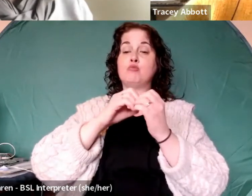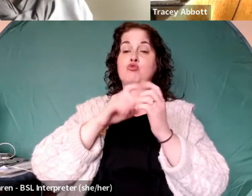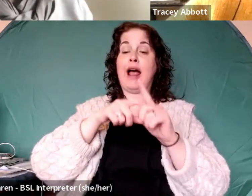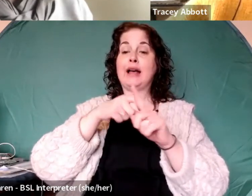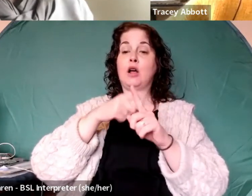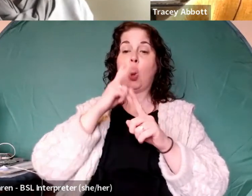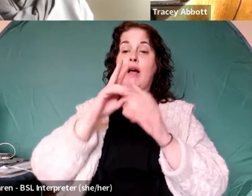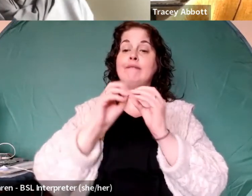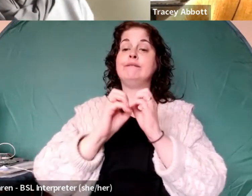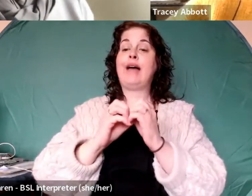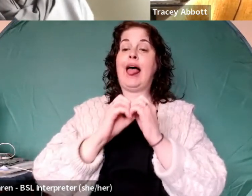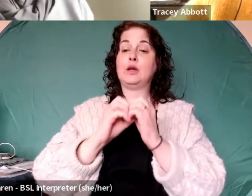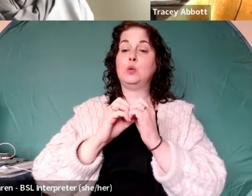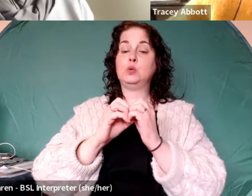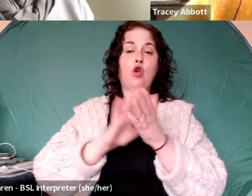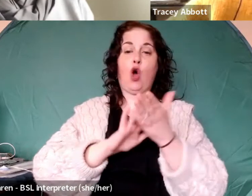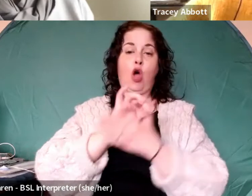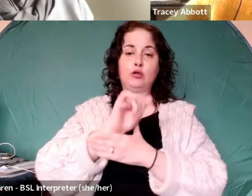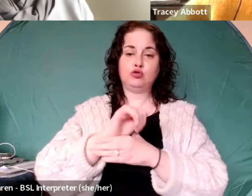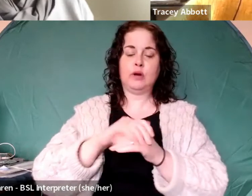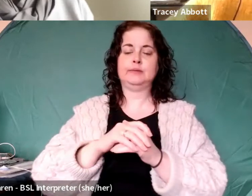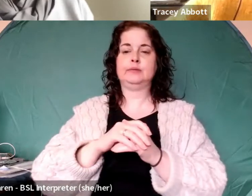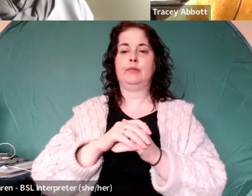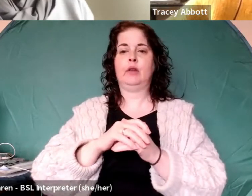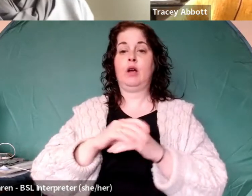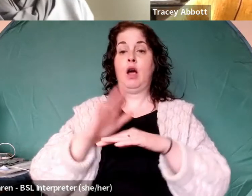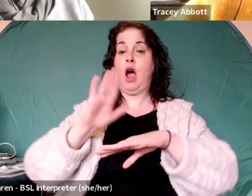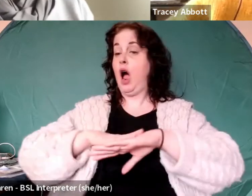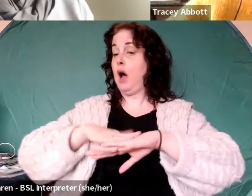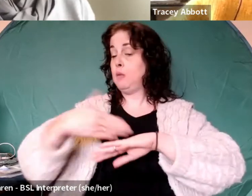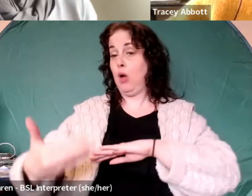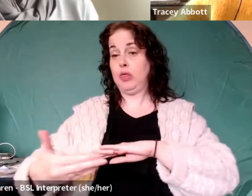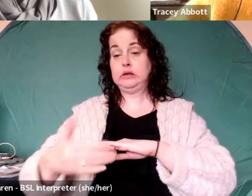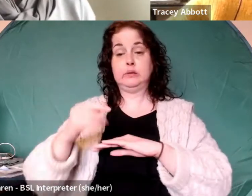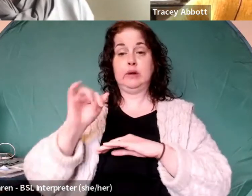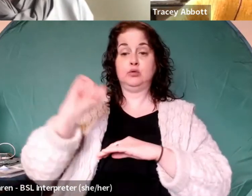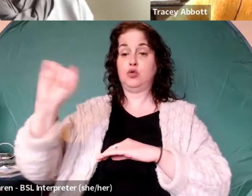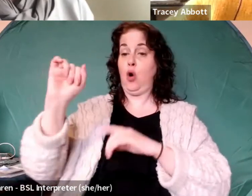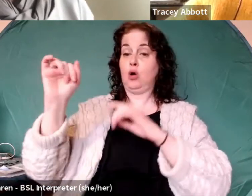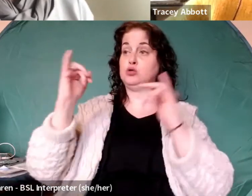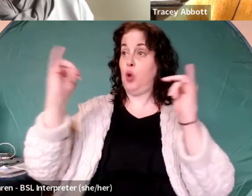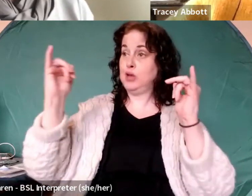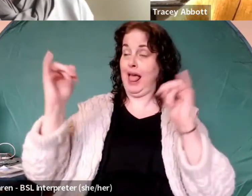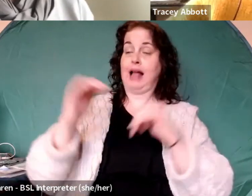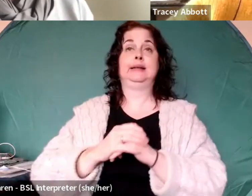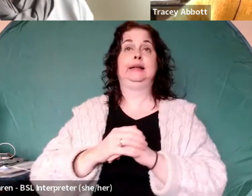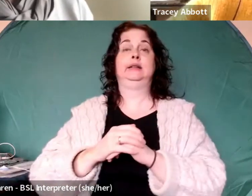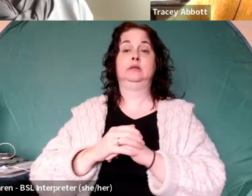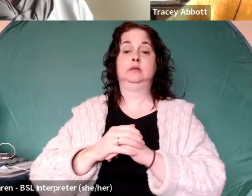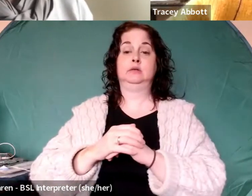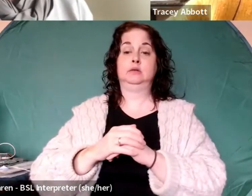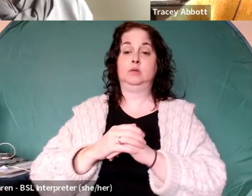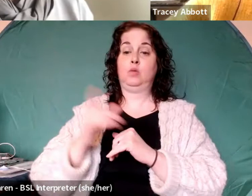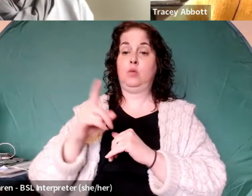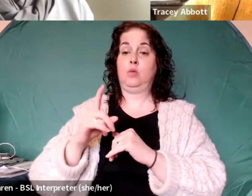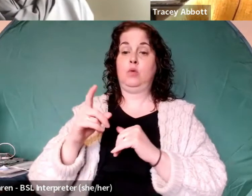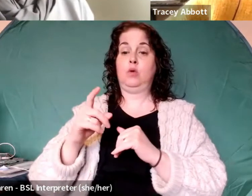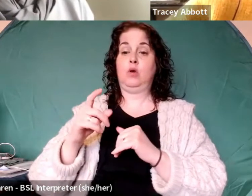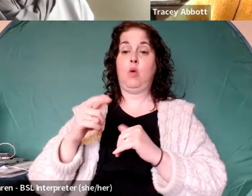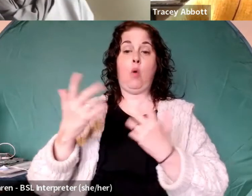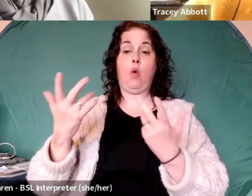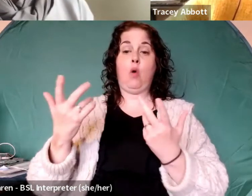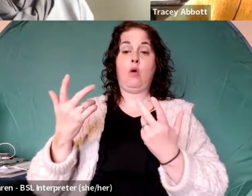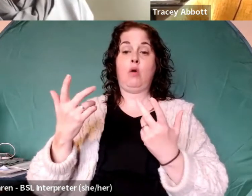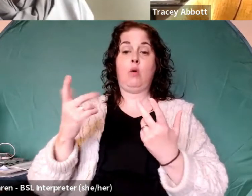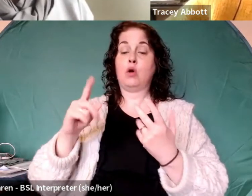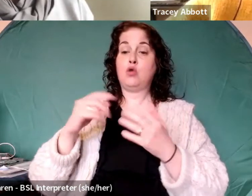than culture. So I don't really care much about your socializing prowess or